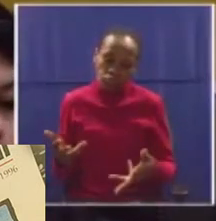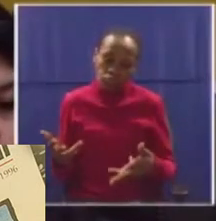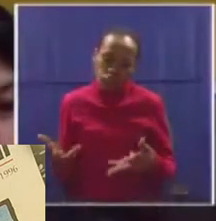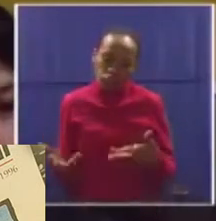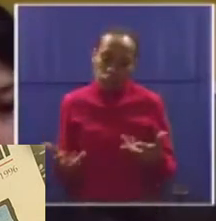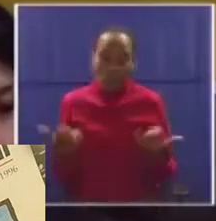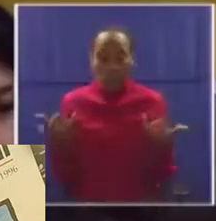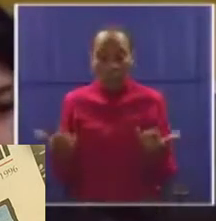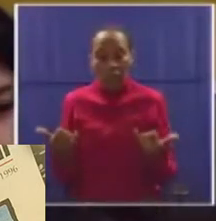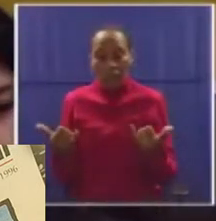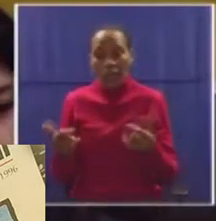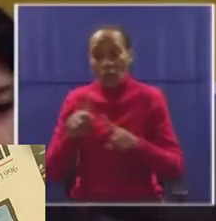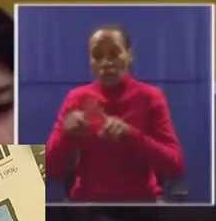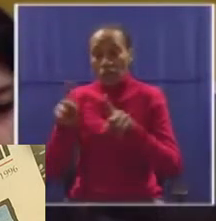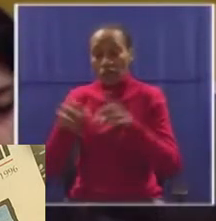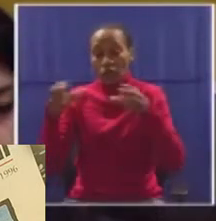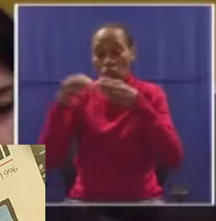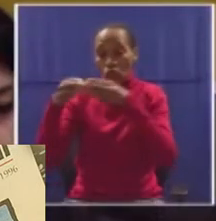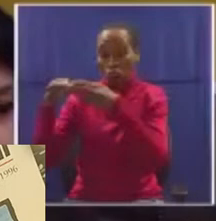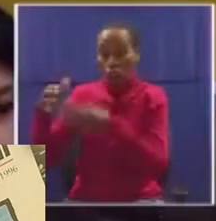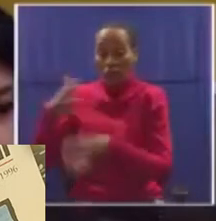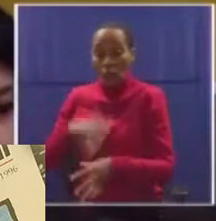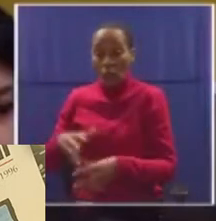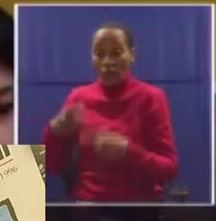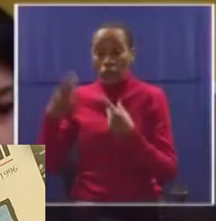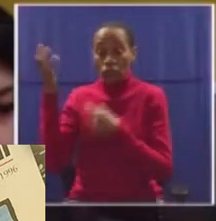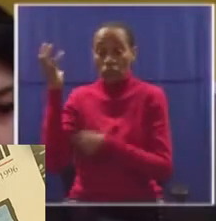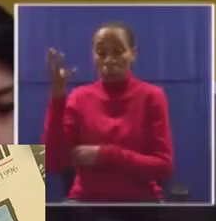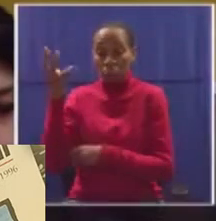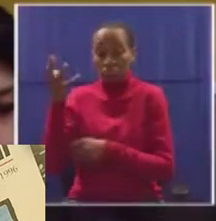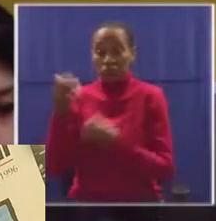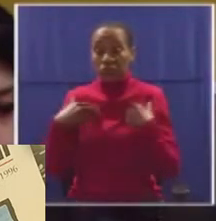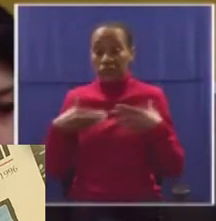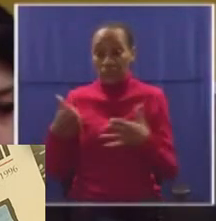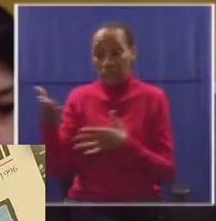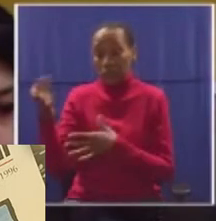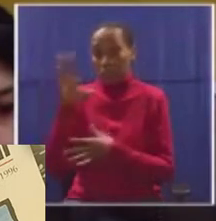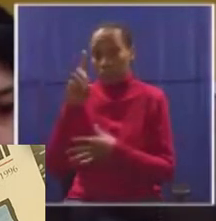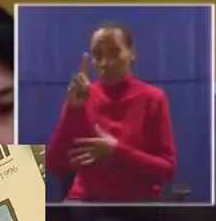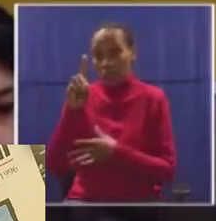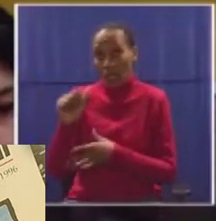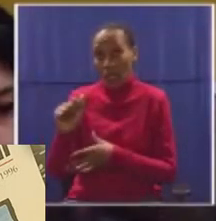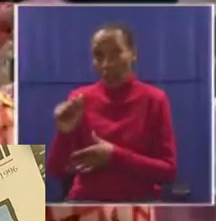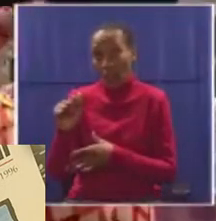I recognize party switching to make a declaration the D.A